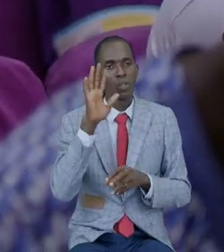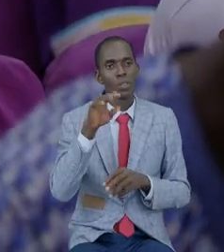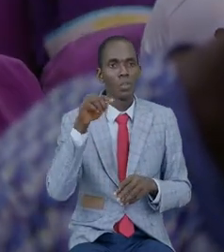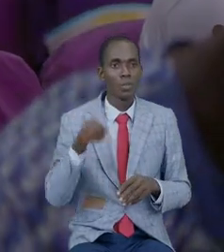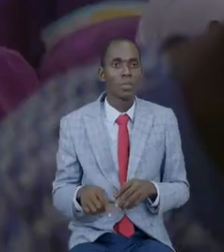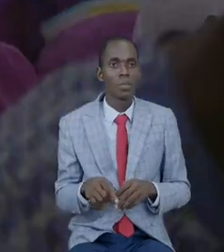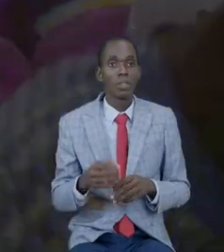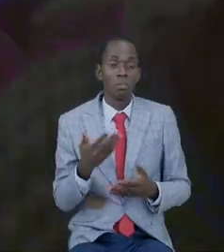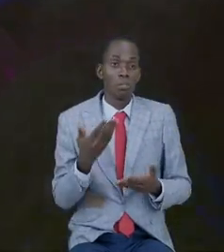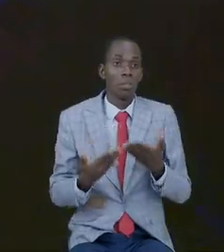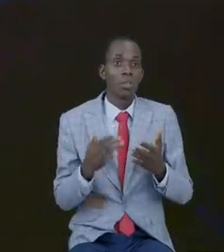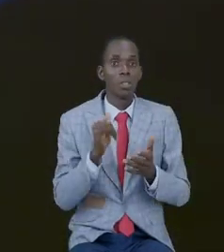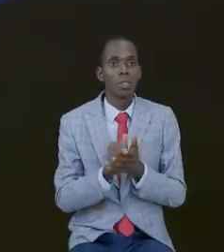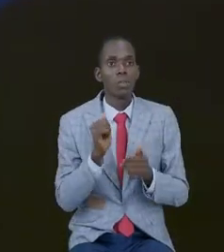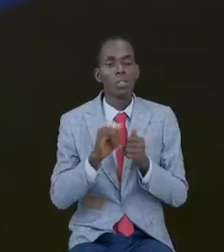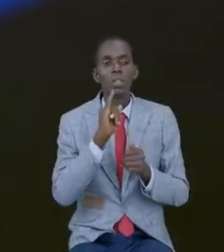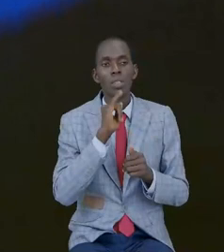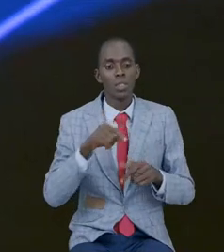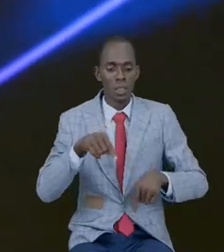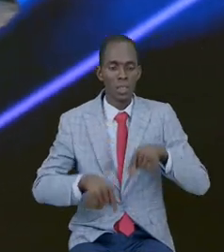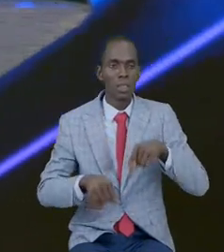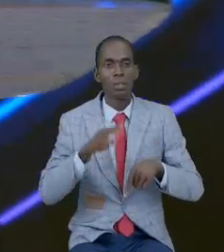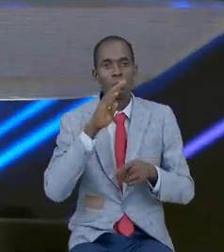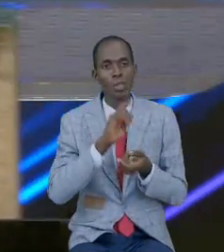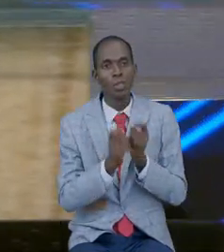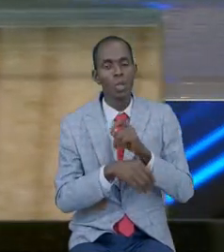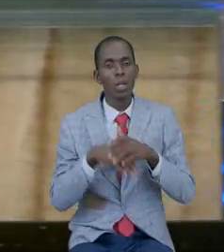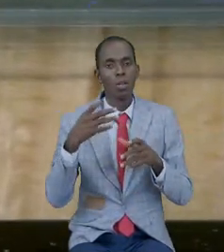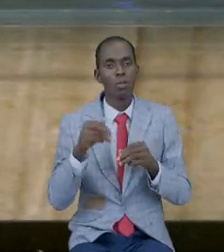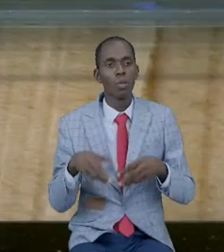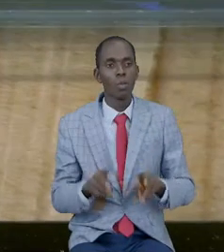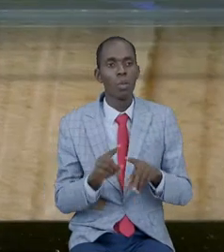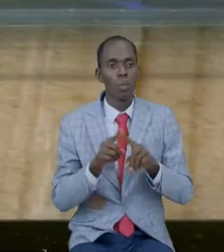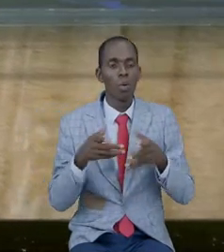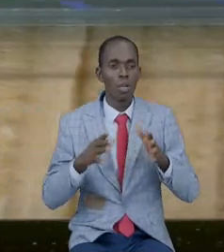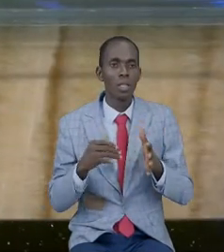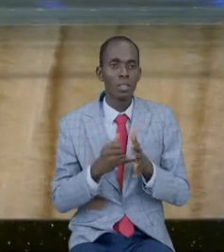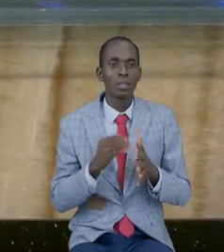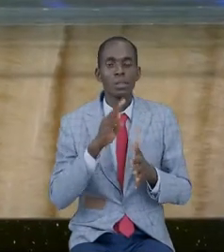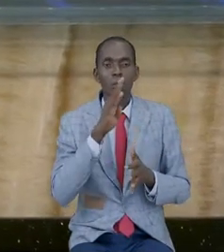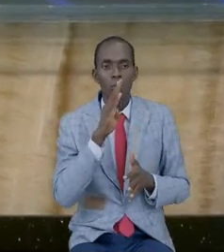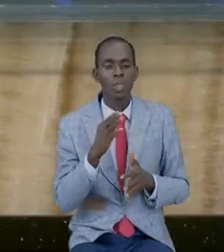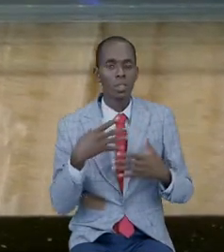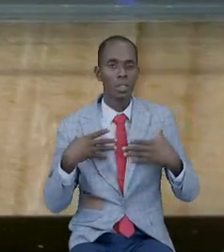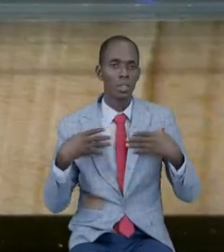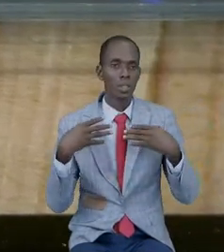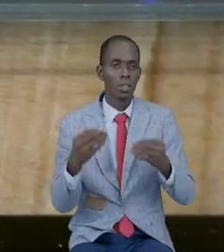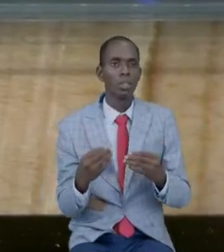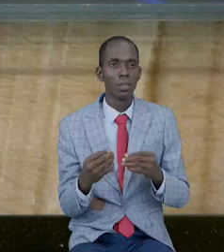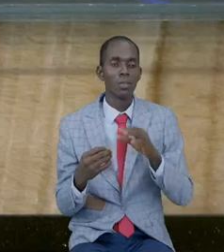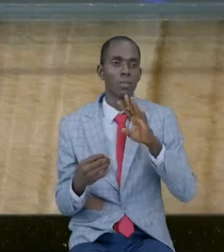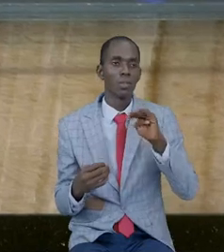turned out of the way but let it rather be healed was fortune for the